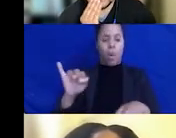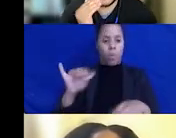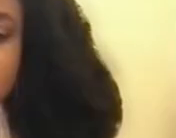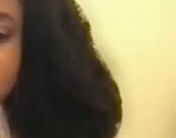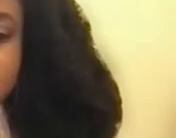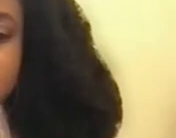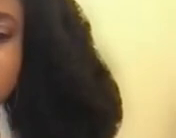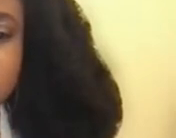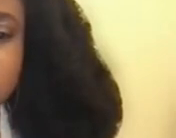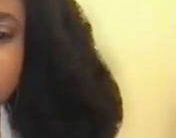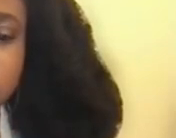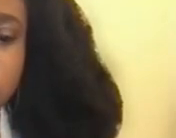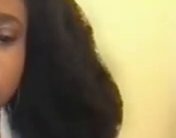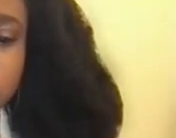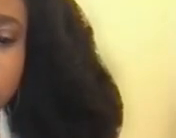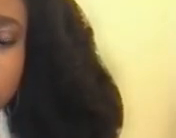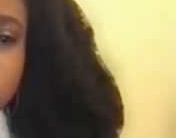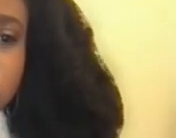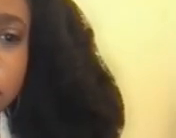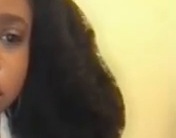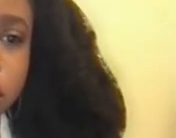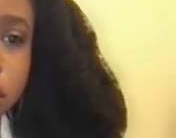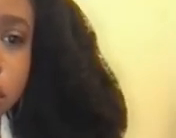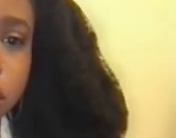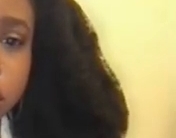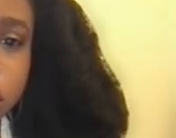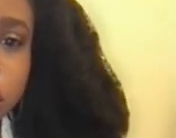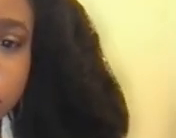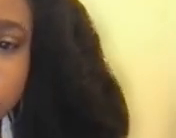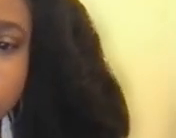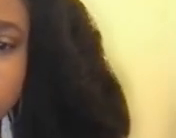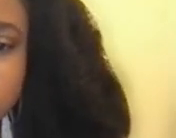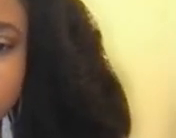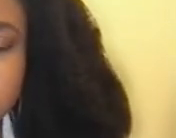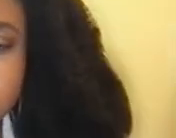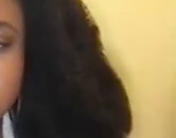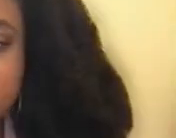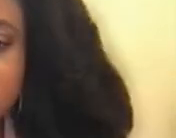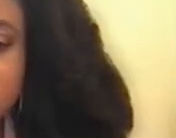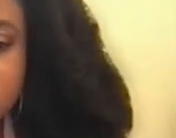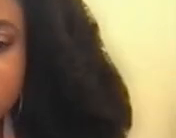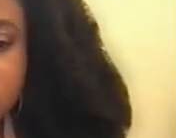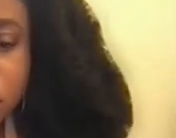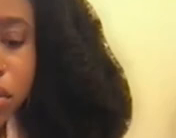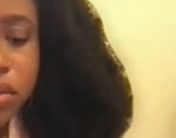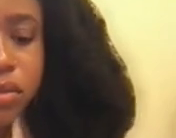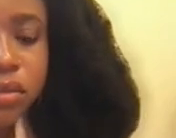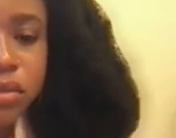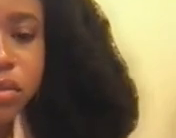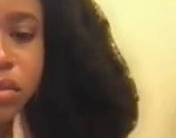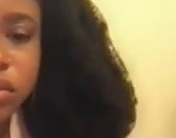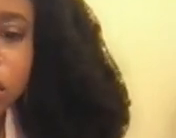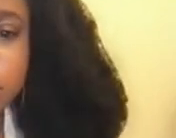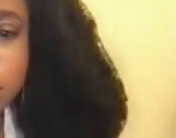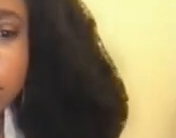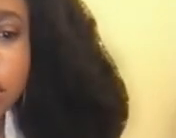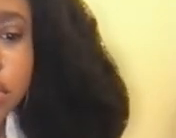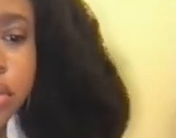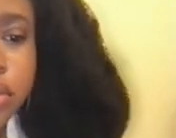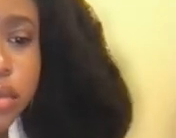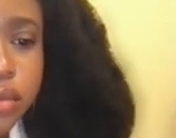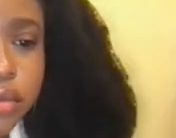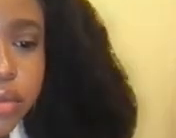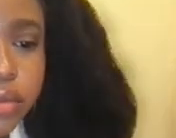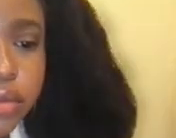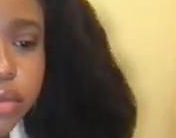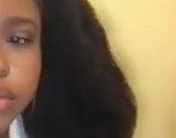A Senate committee, it was actually called the Church Committee because the head of it was Frank Church, was his last name. So a Senate committee was